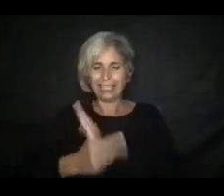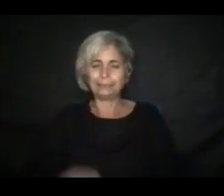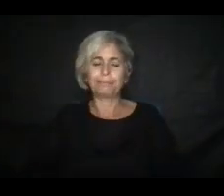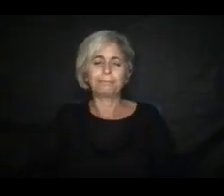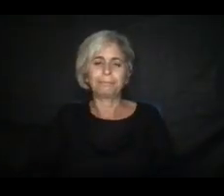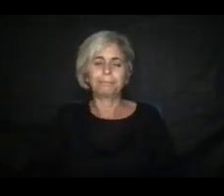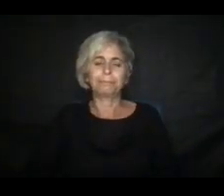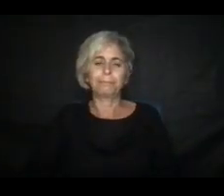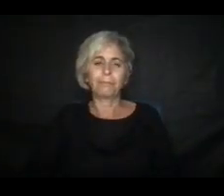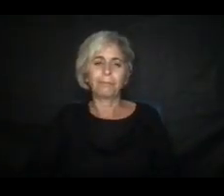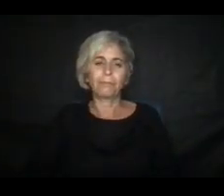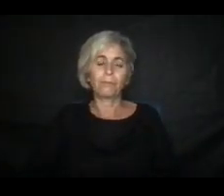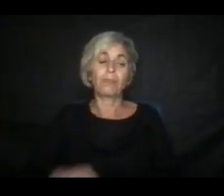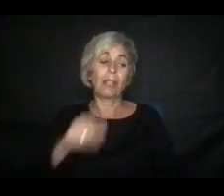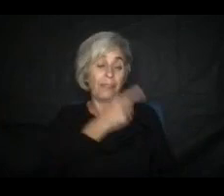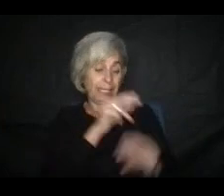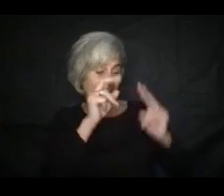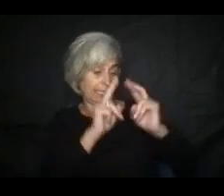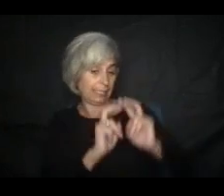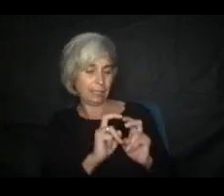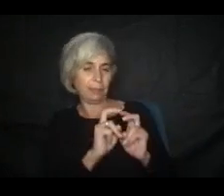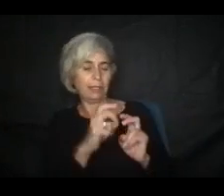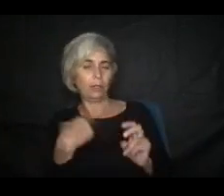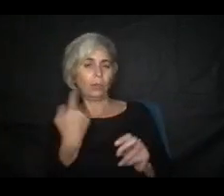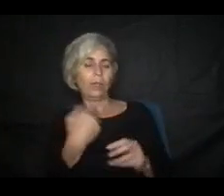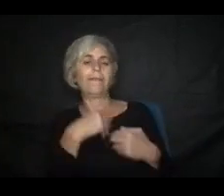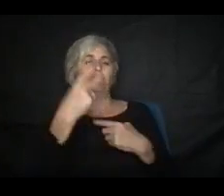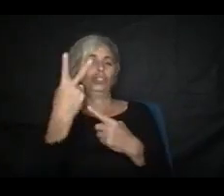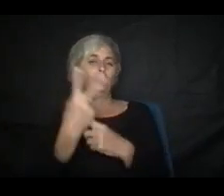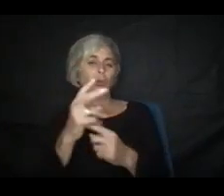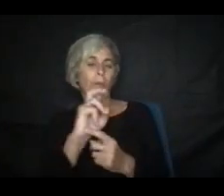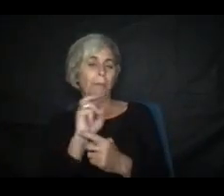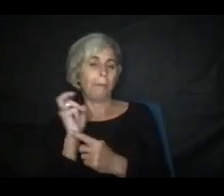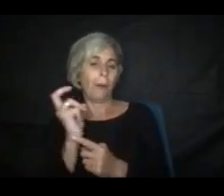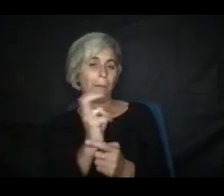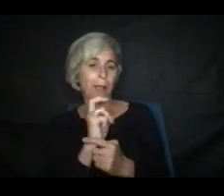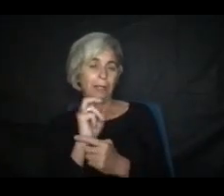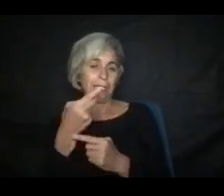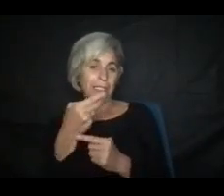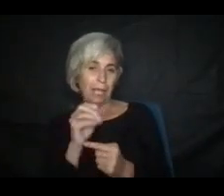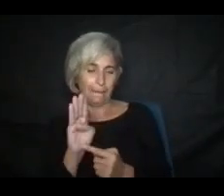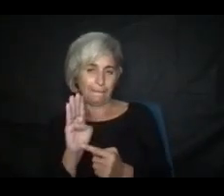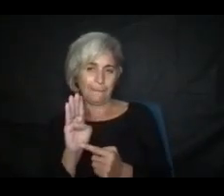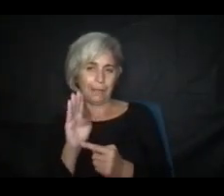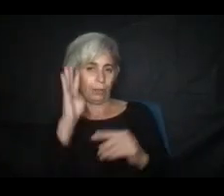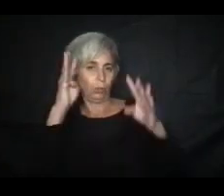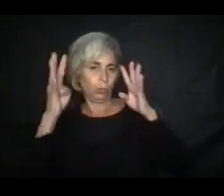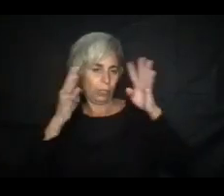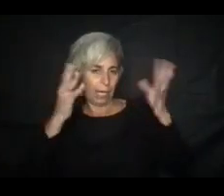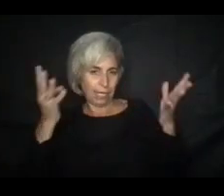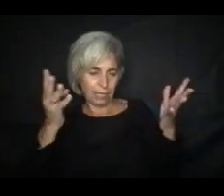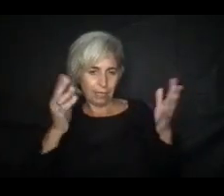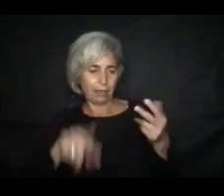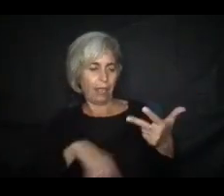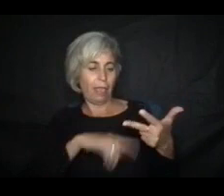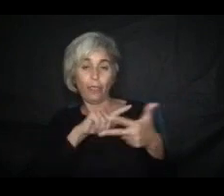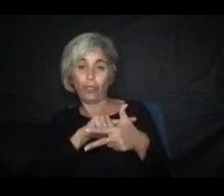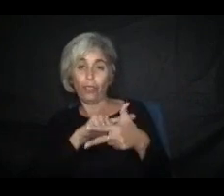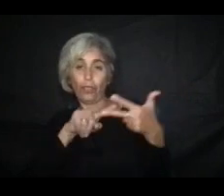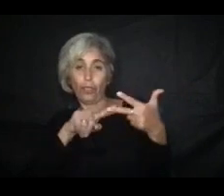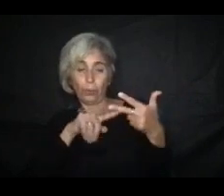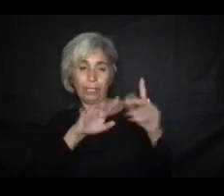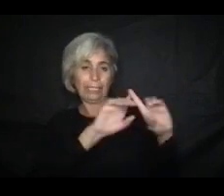So from this assessment, there were 2 mobility hubs created and 3